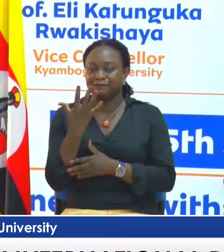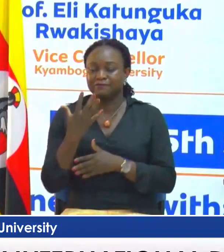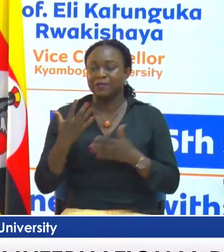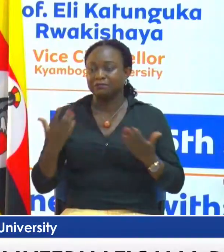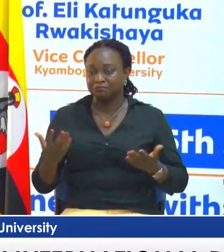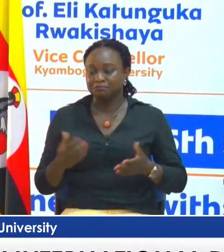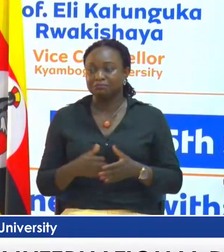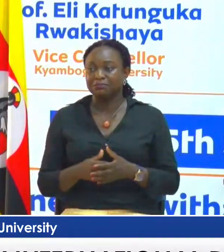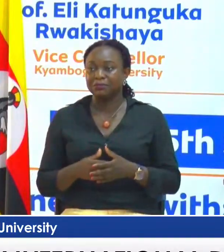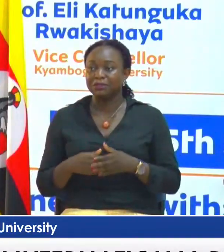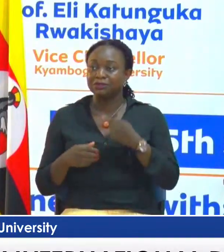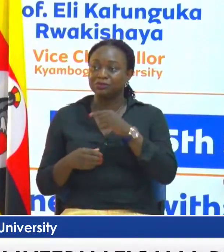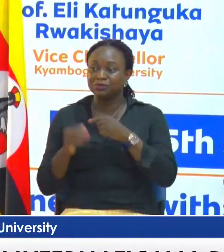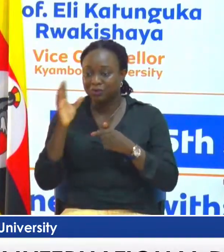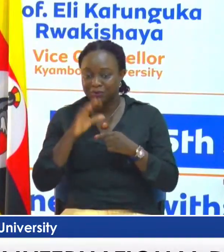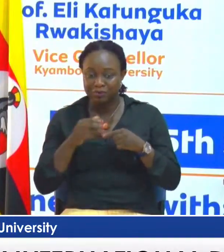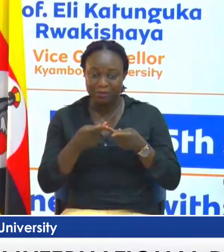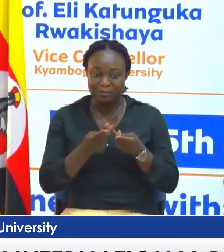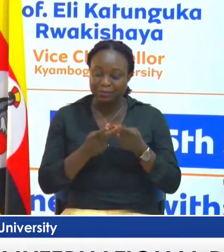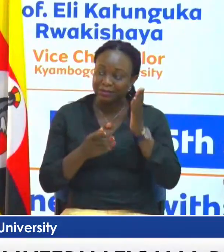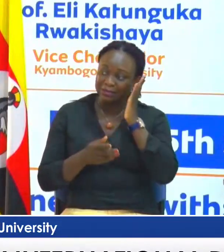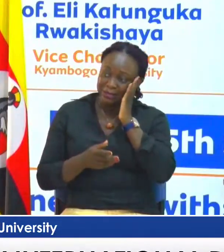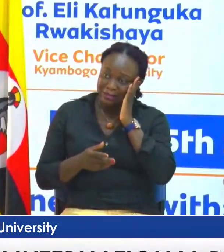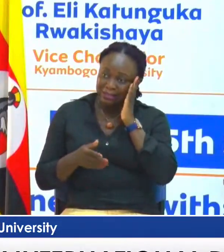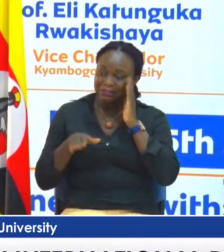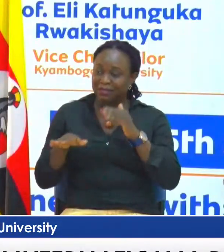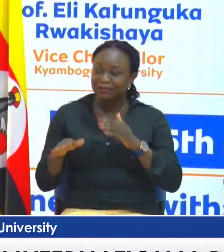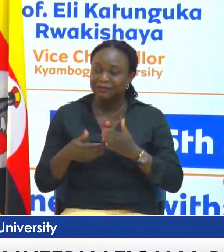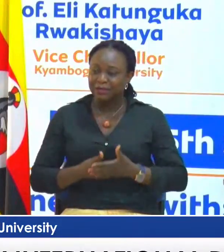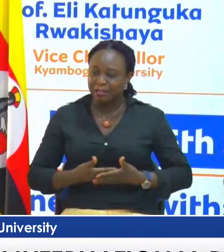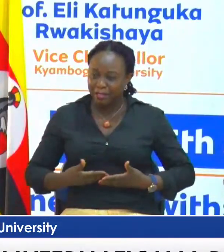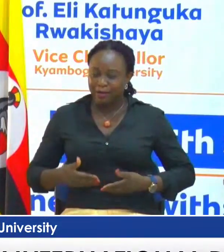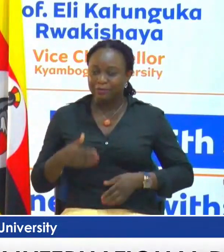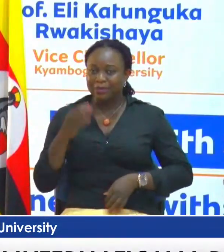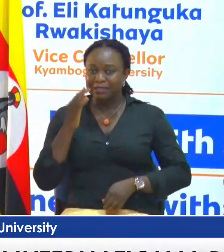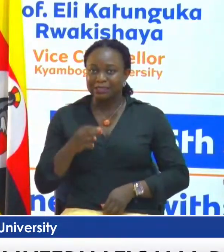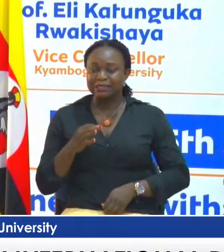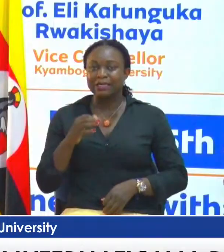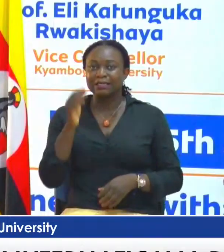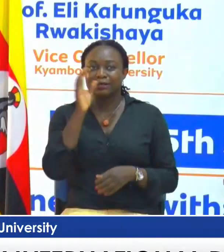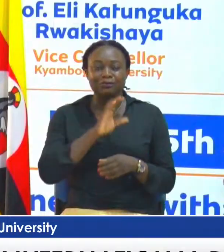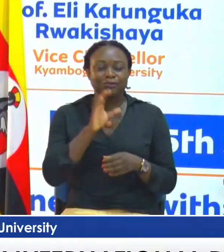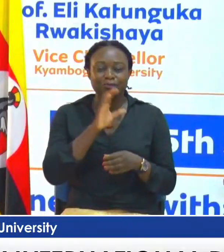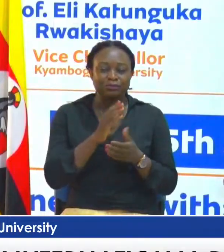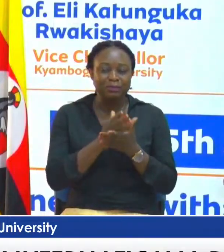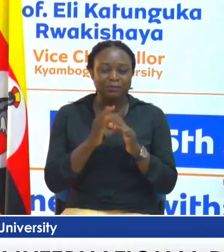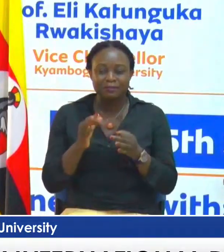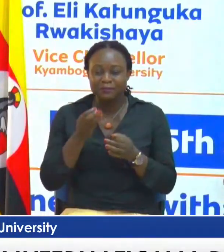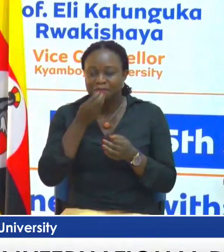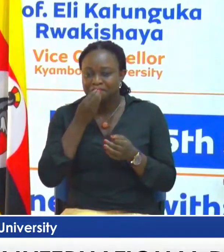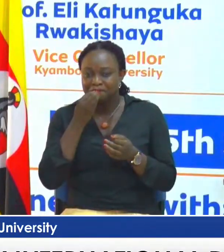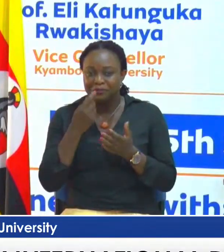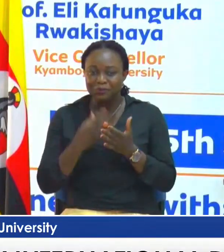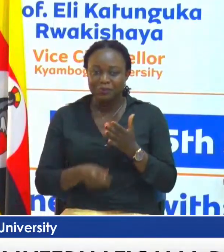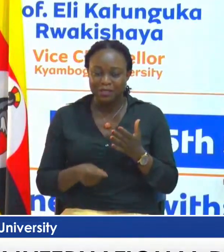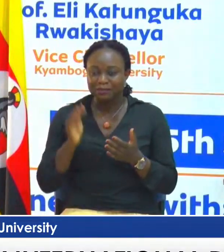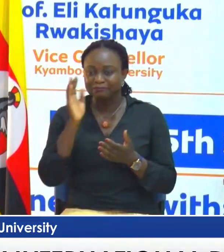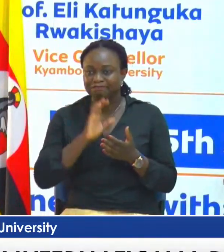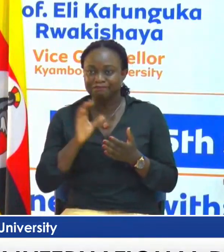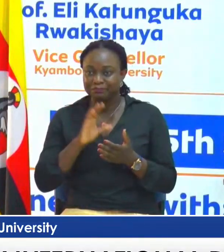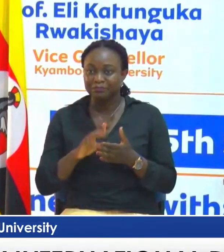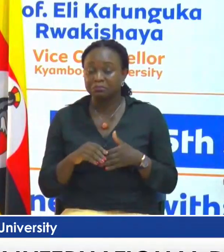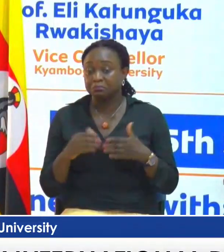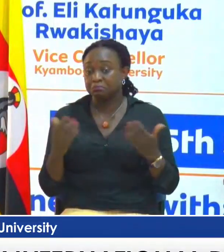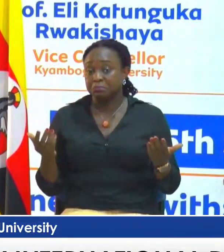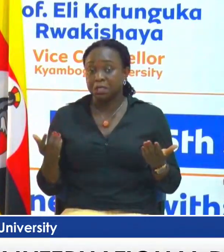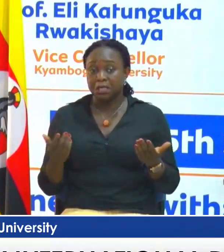found where to sleep. And in the evening, I got hungry and I went to look for something to eat in Kahama. To